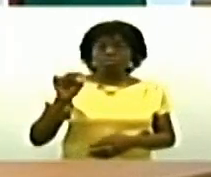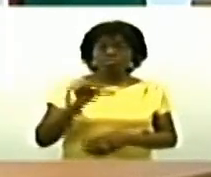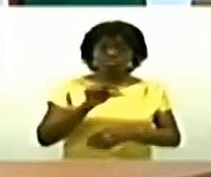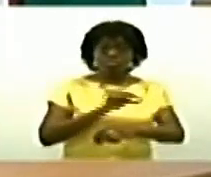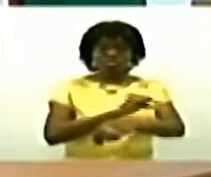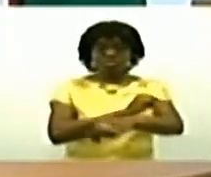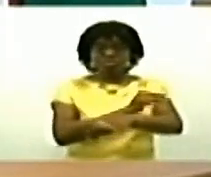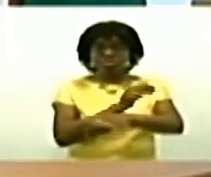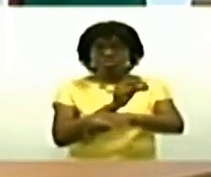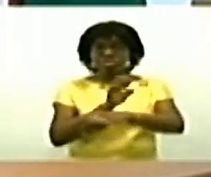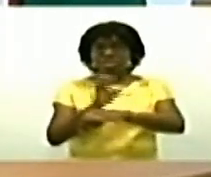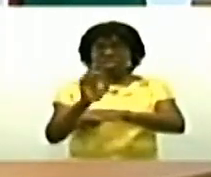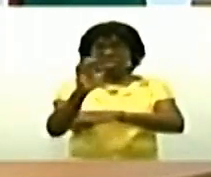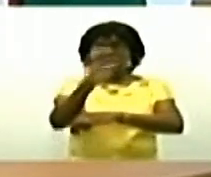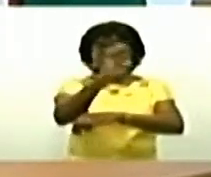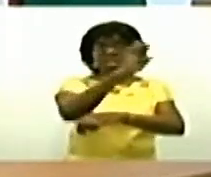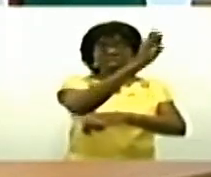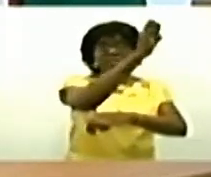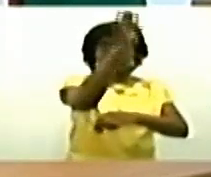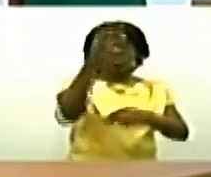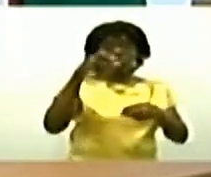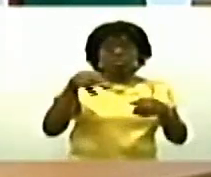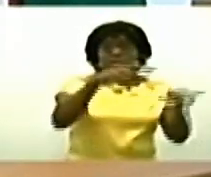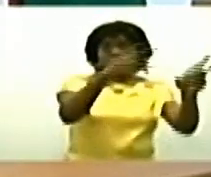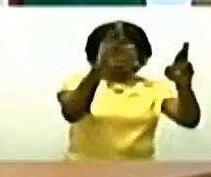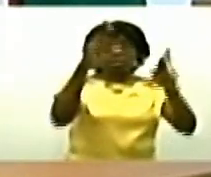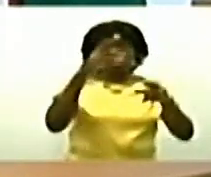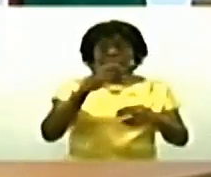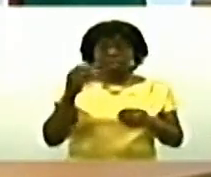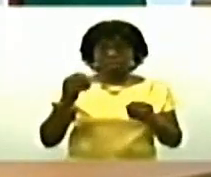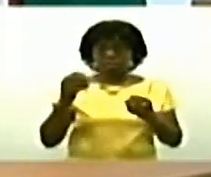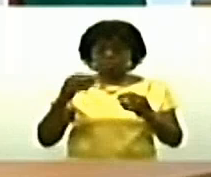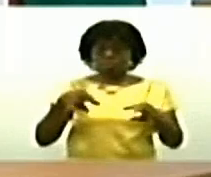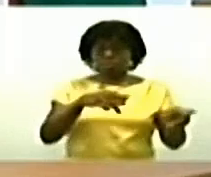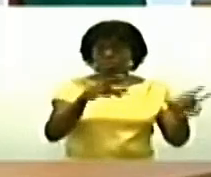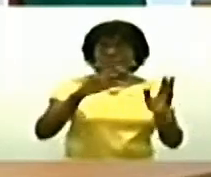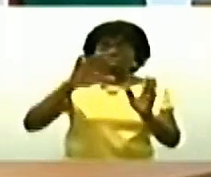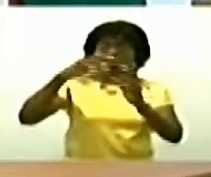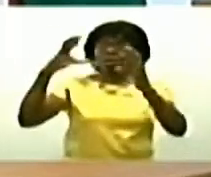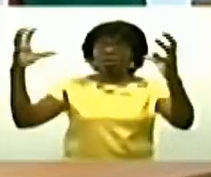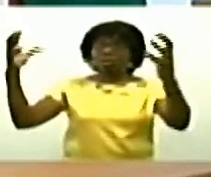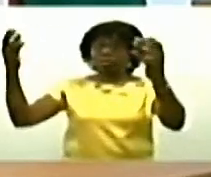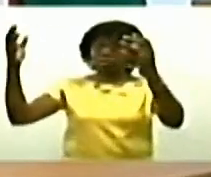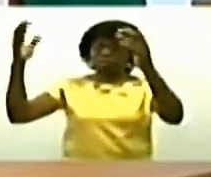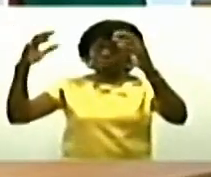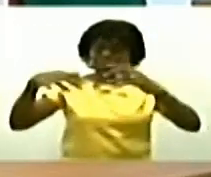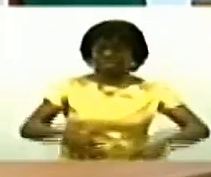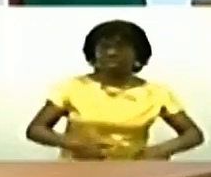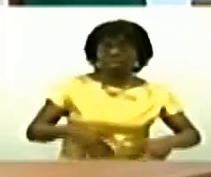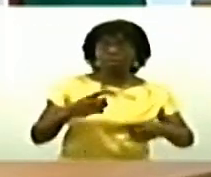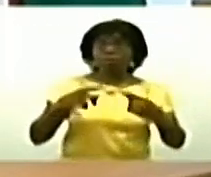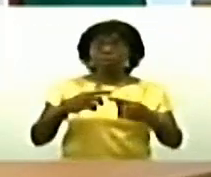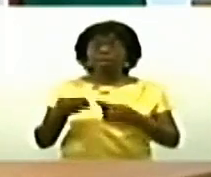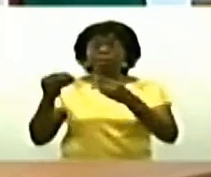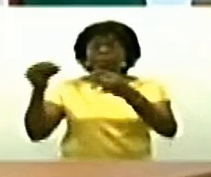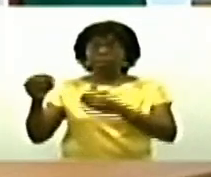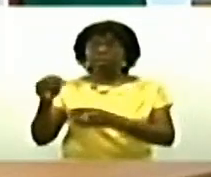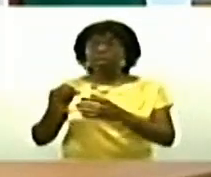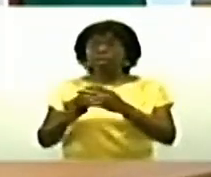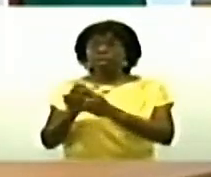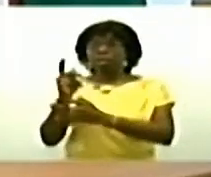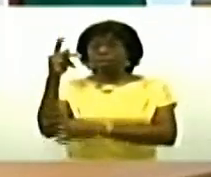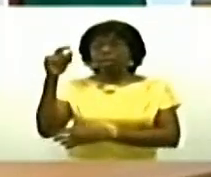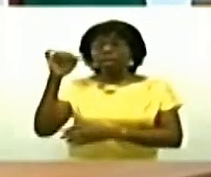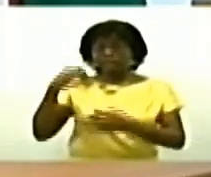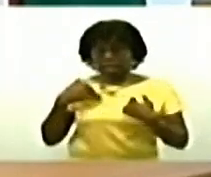this has led to the collapse of large sections of the road. When the British put in those bamboo groves, they did it for